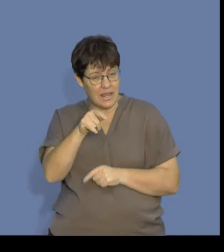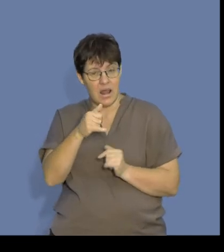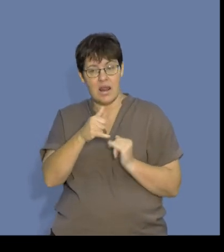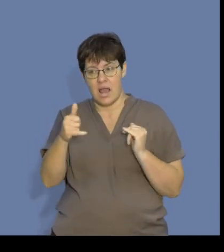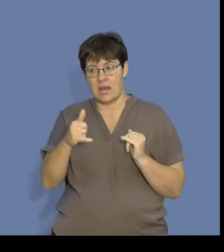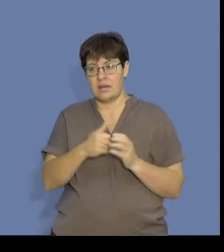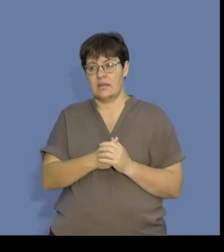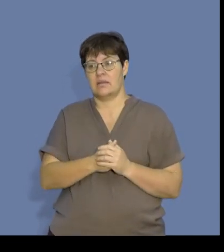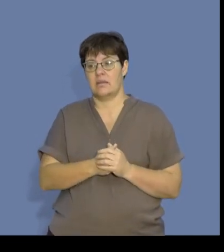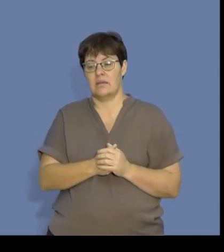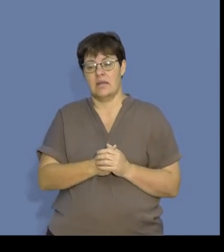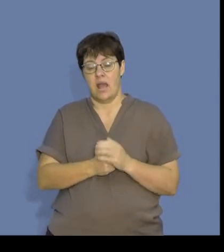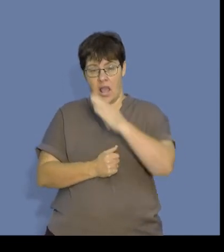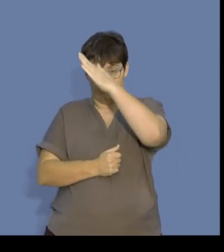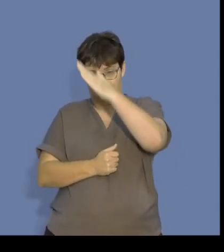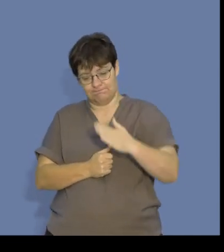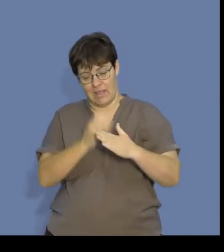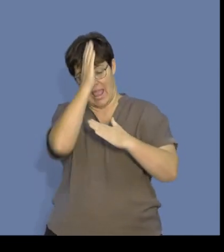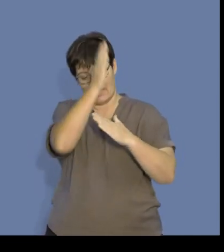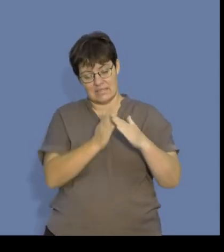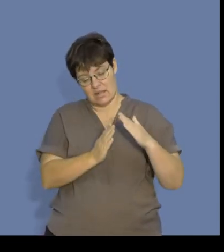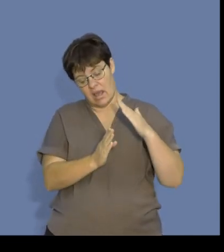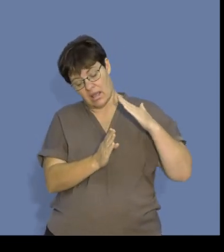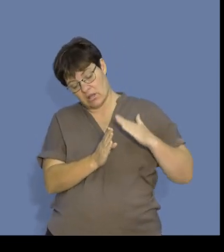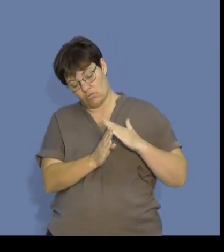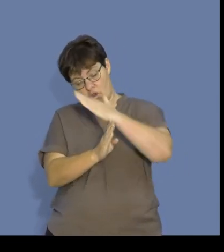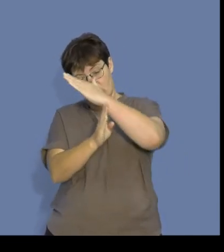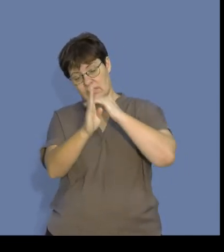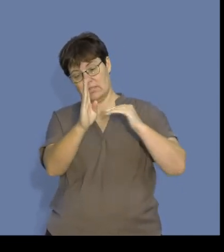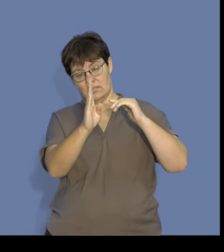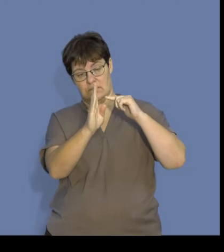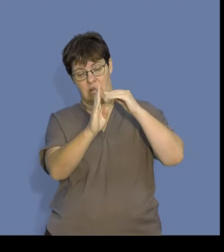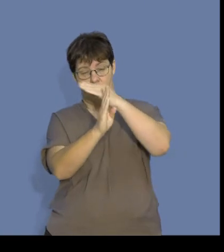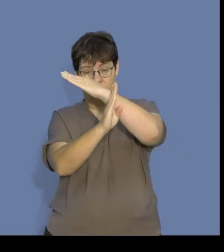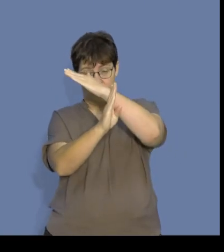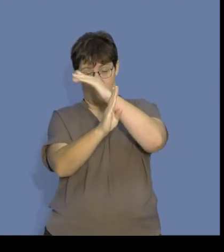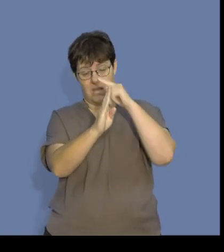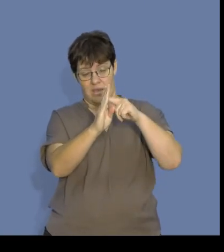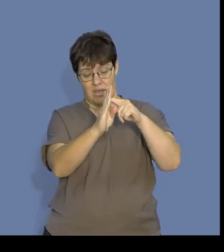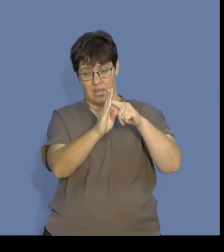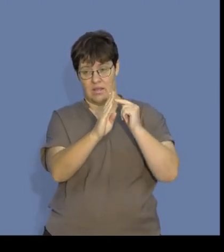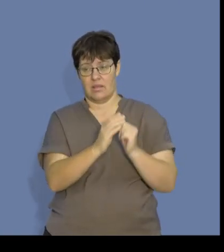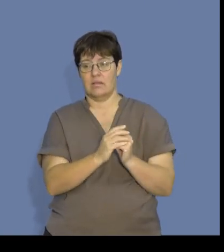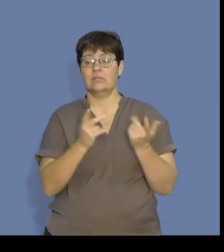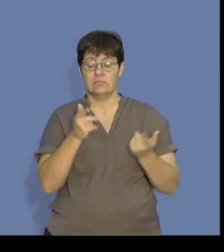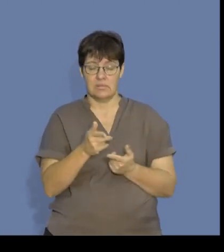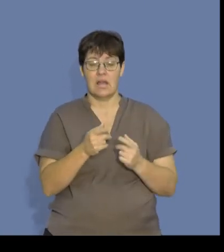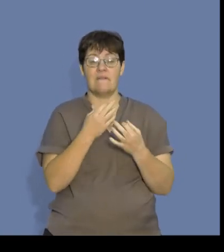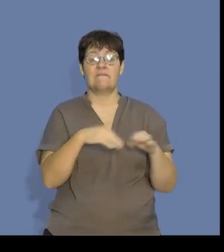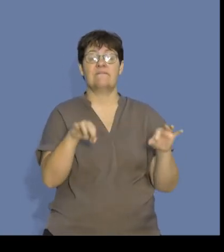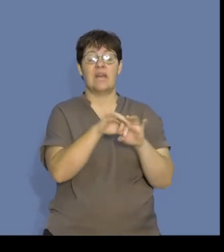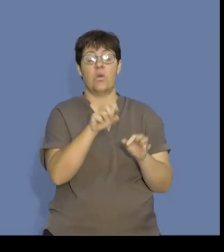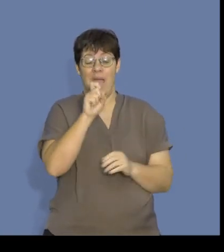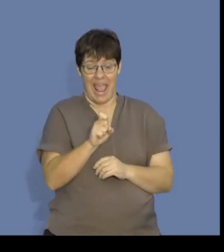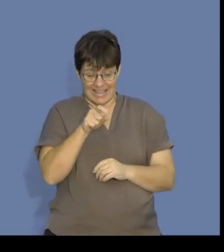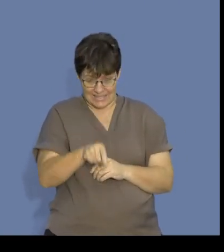line crosses the y-axis. That's what we call the y-intercept. It is always where